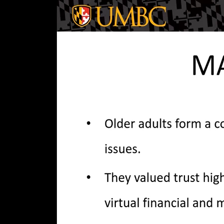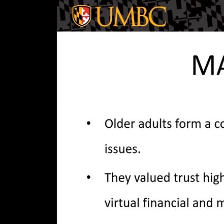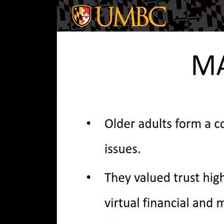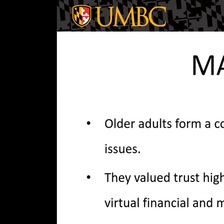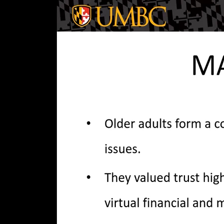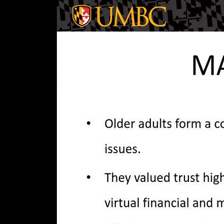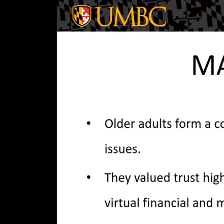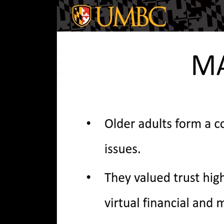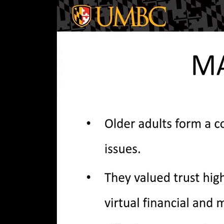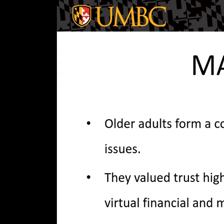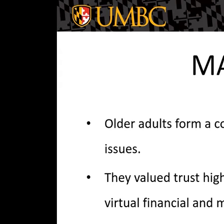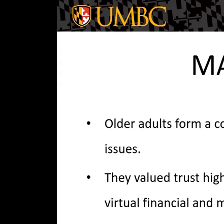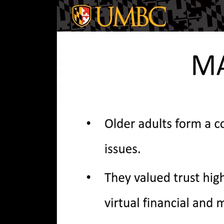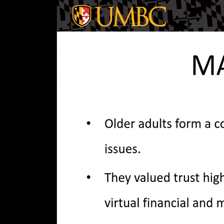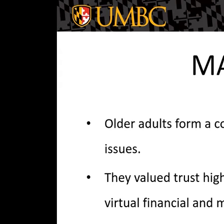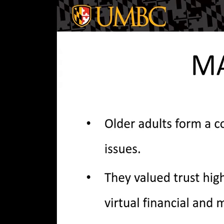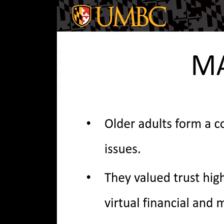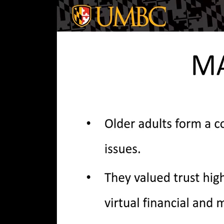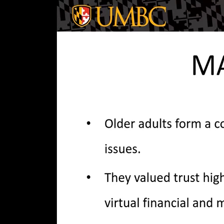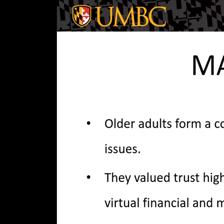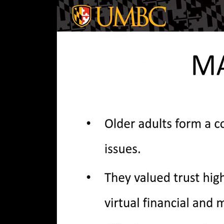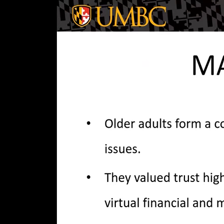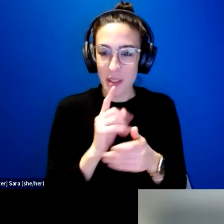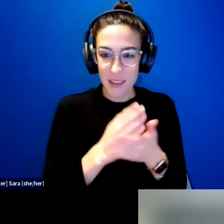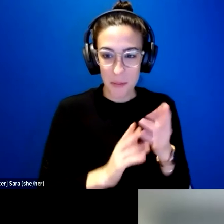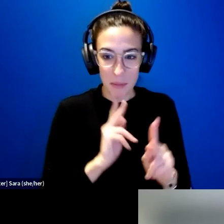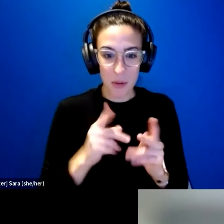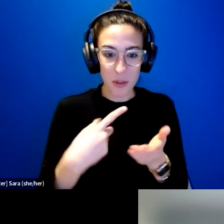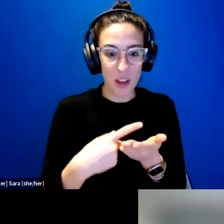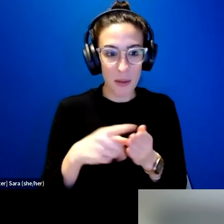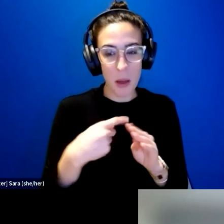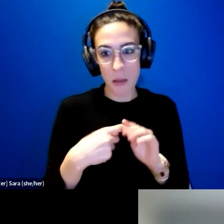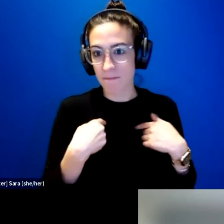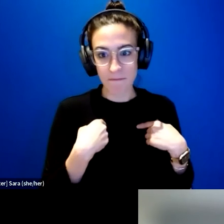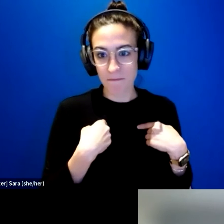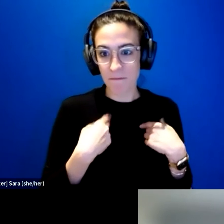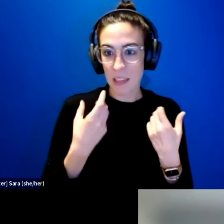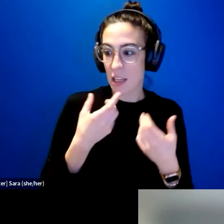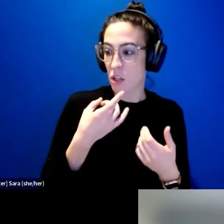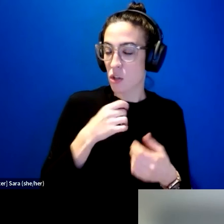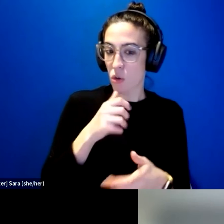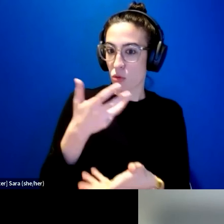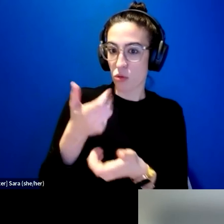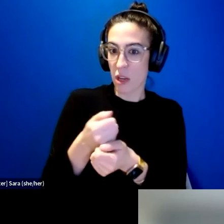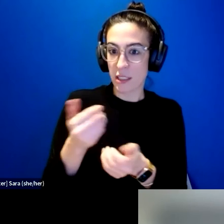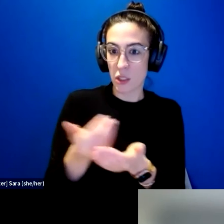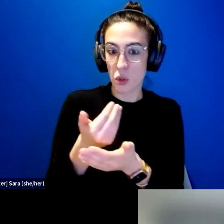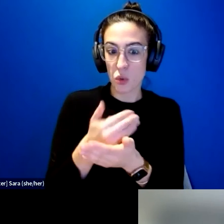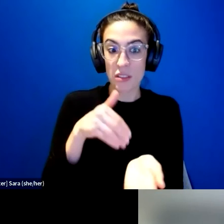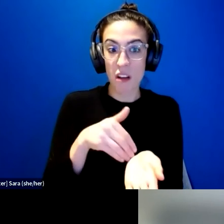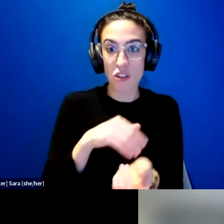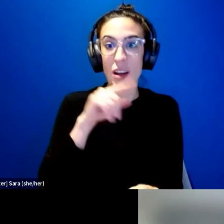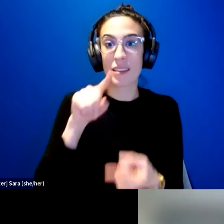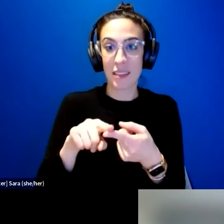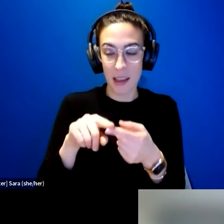had between them. Especially where some of the people were talking about how they didn't trust a new doctor until they until they could see their